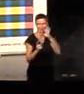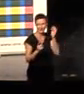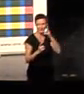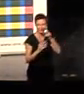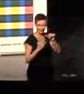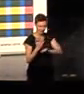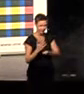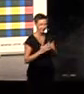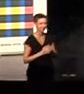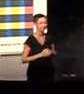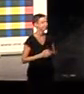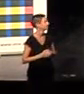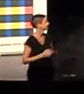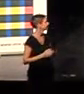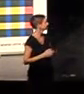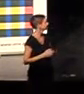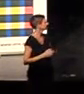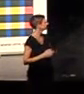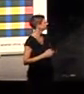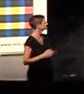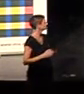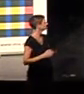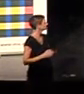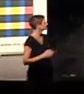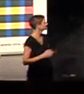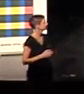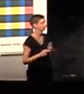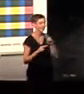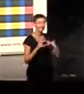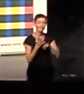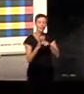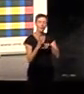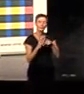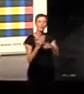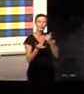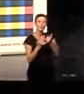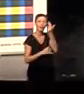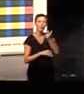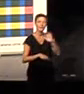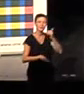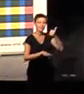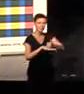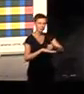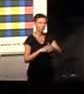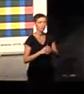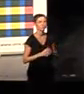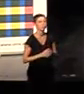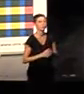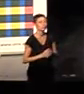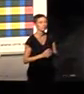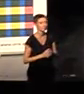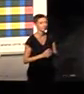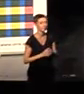imago brussel kunsten punt flanders arts instituut fédération wallonie-bruxelles theatre'